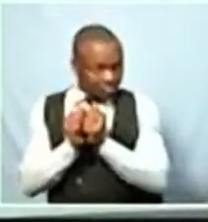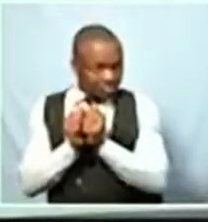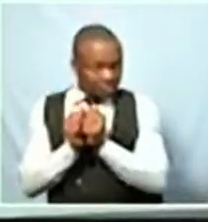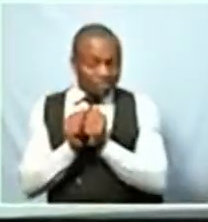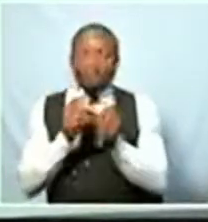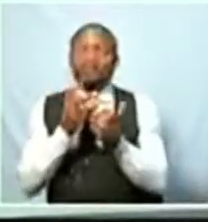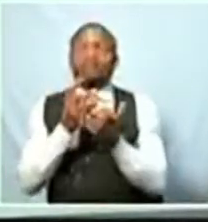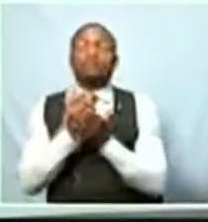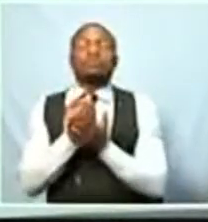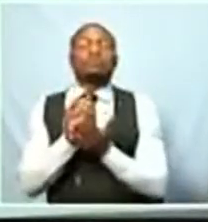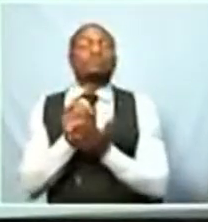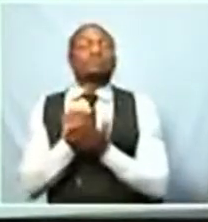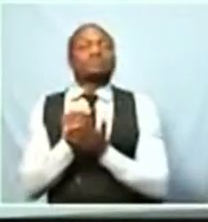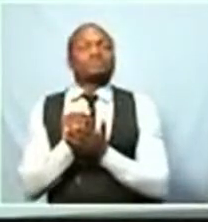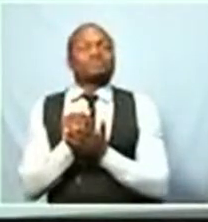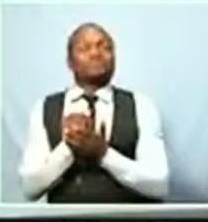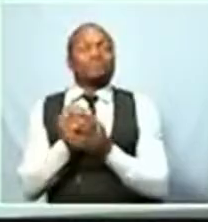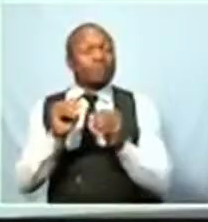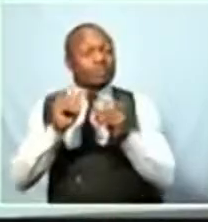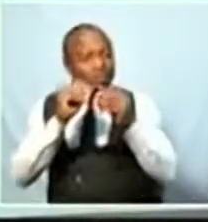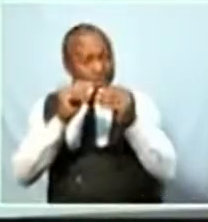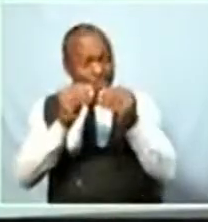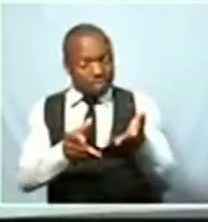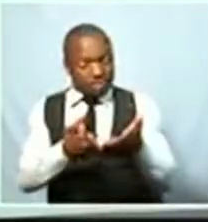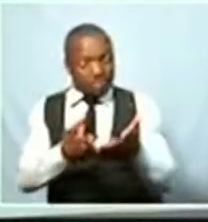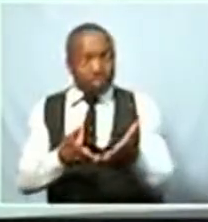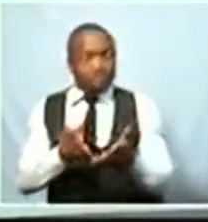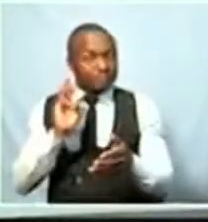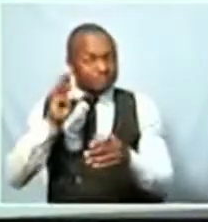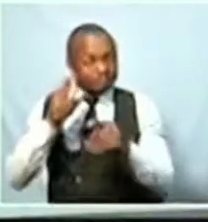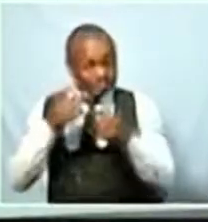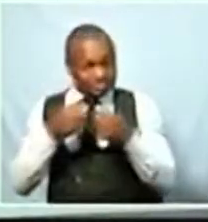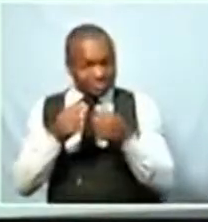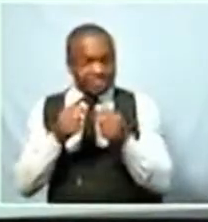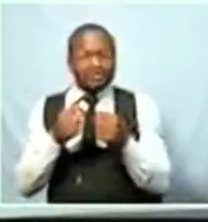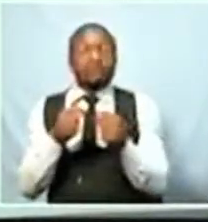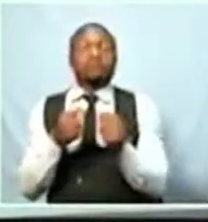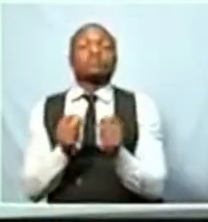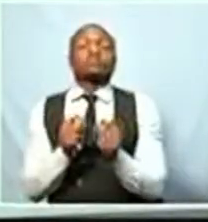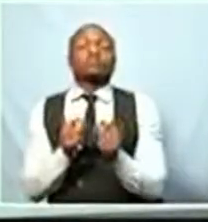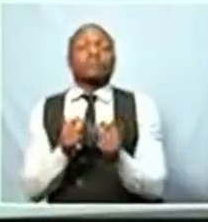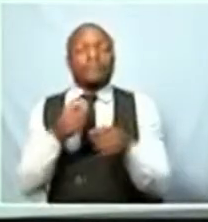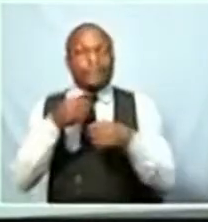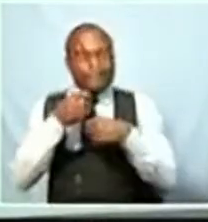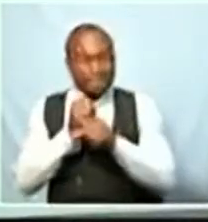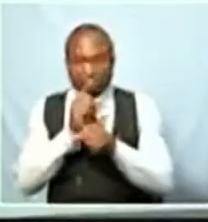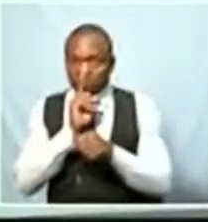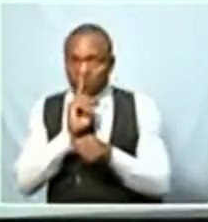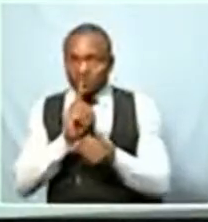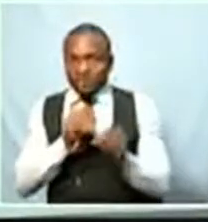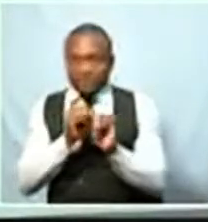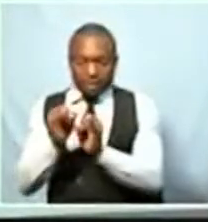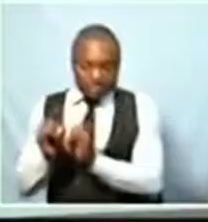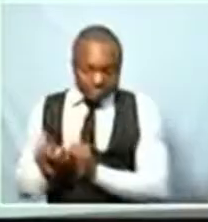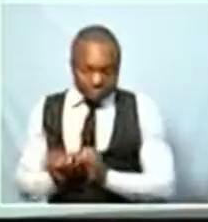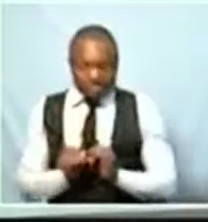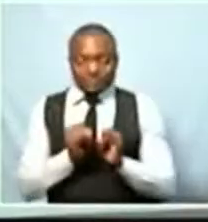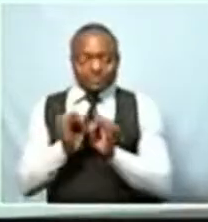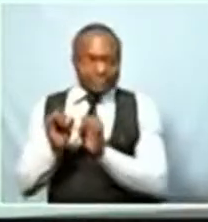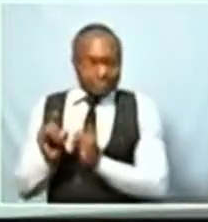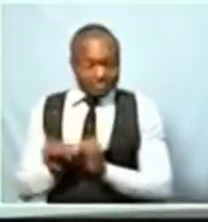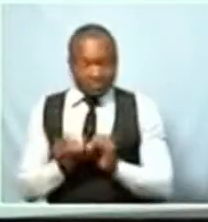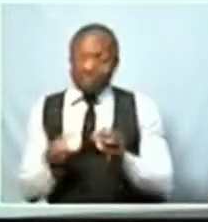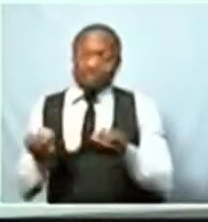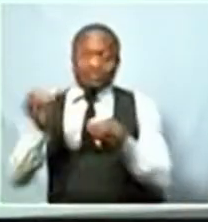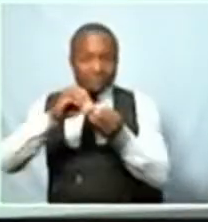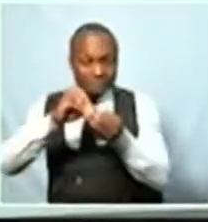we have been given, we will try to make sure that we execute our mandate. In